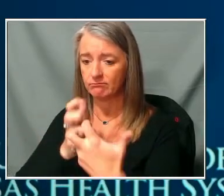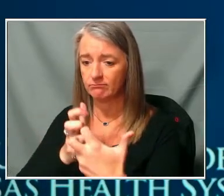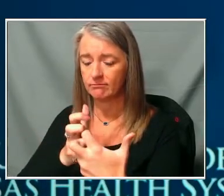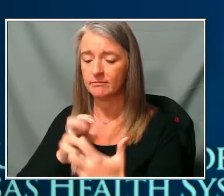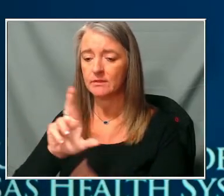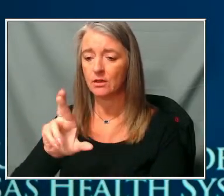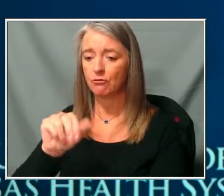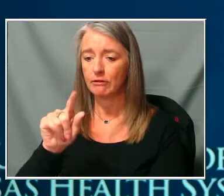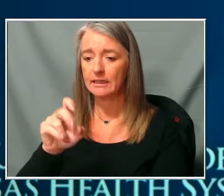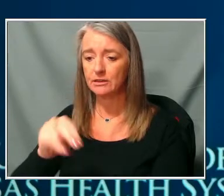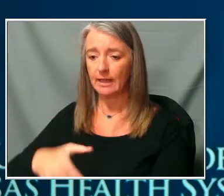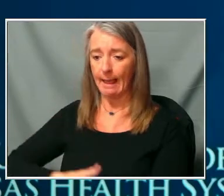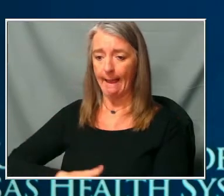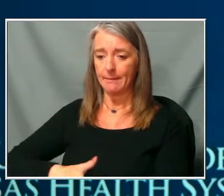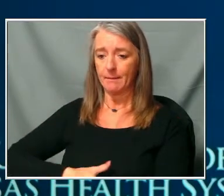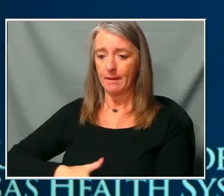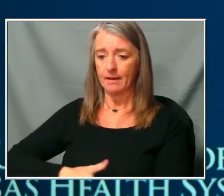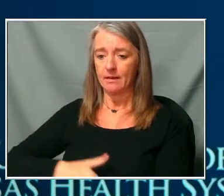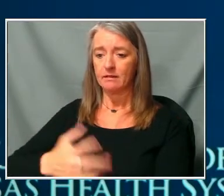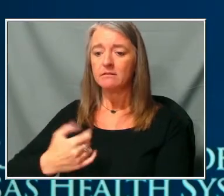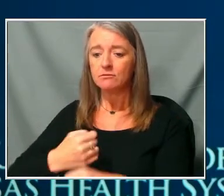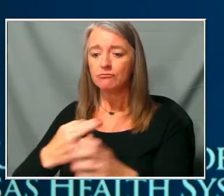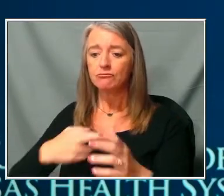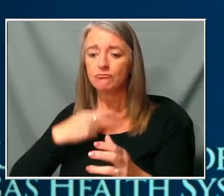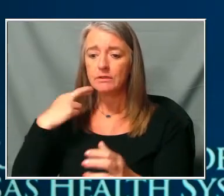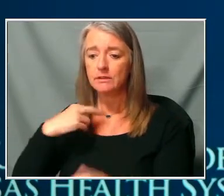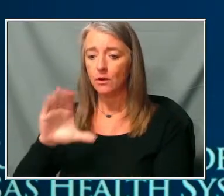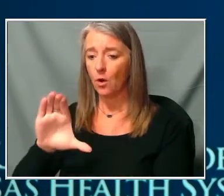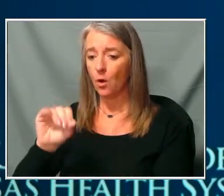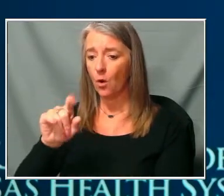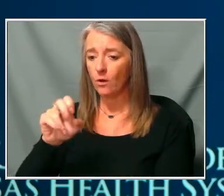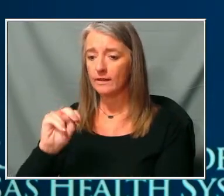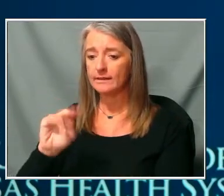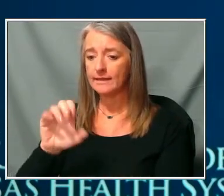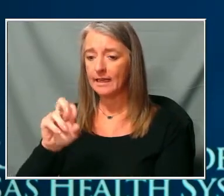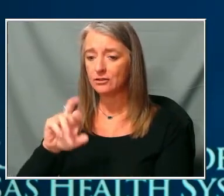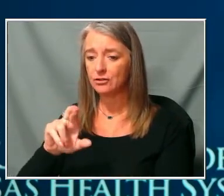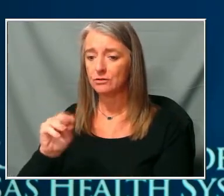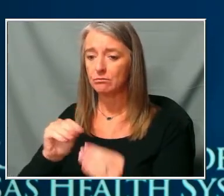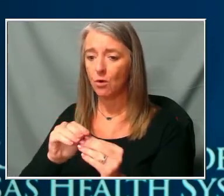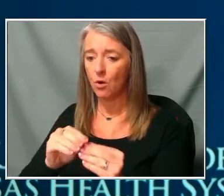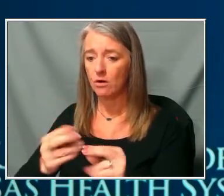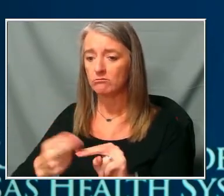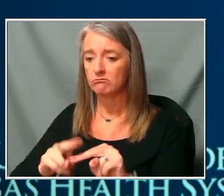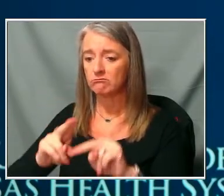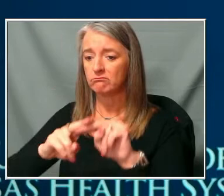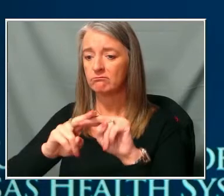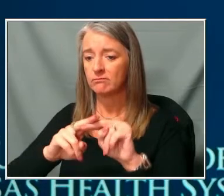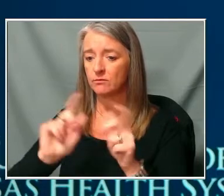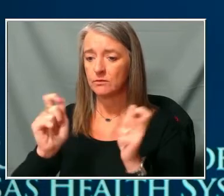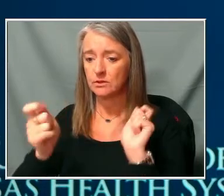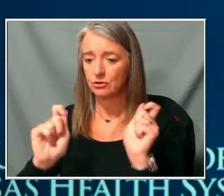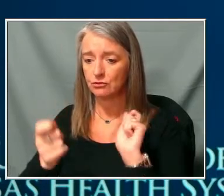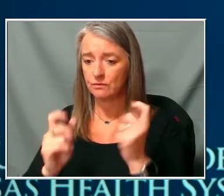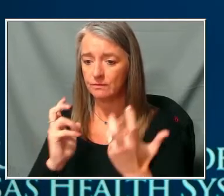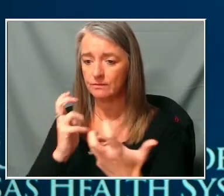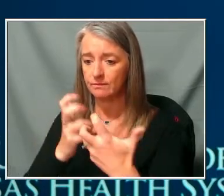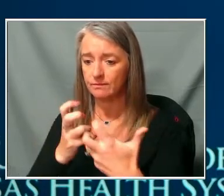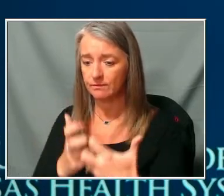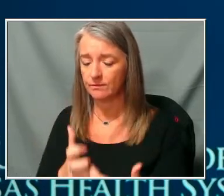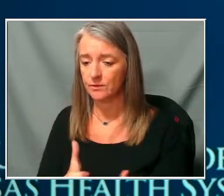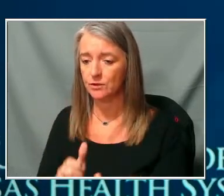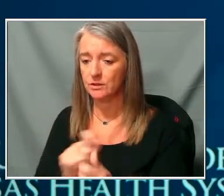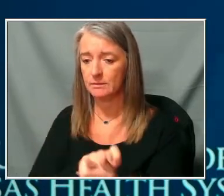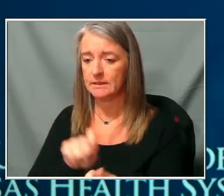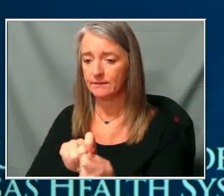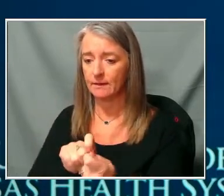field of the abdomen, for example, their risk of colon cancer is higher than the average population, and we adjust their screening specific to that.